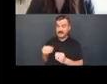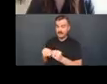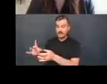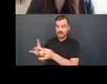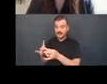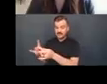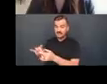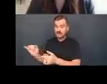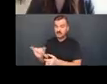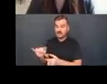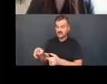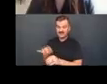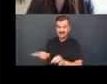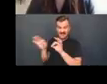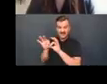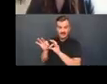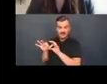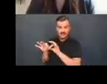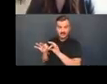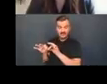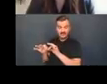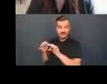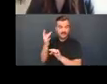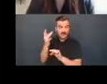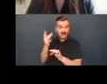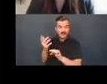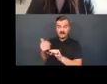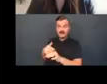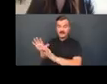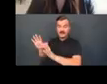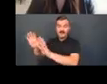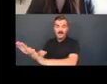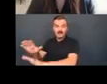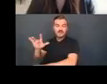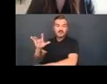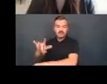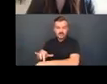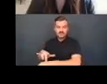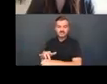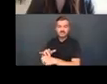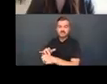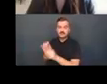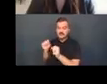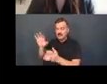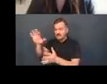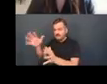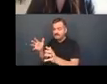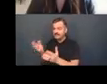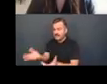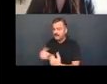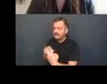as medical value in these interactions. Both the laying on the hands and the mere physically attuned active listening